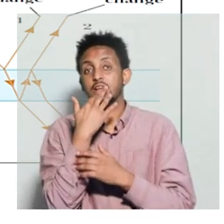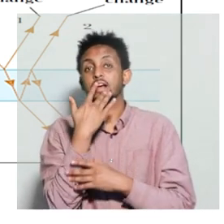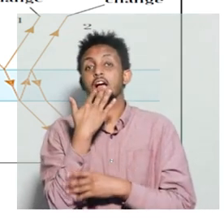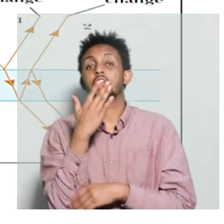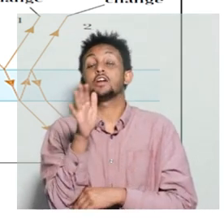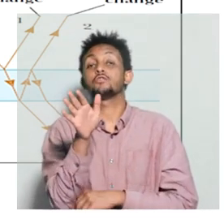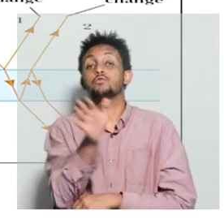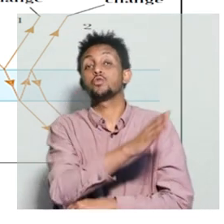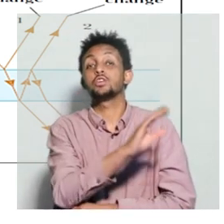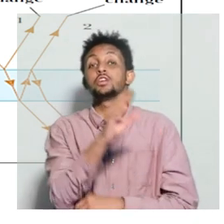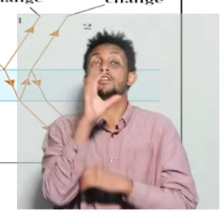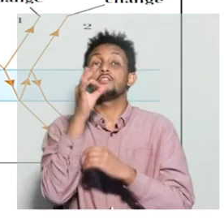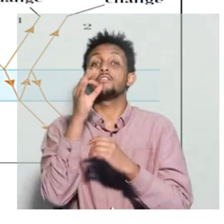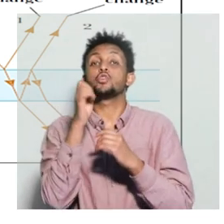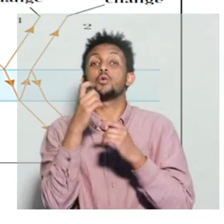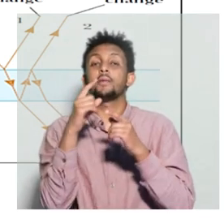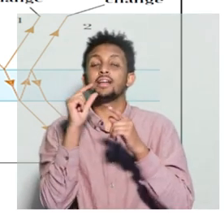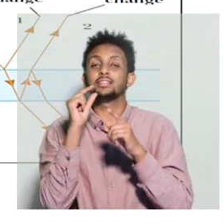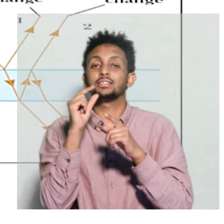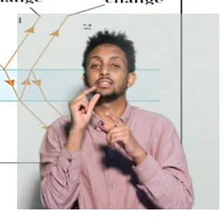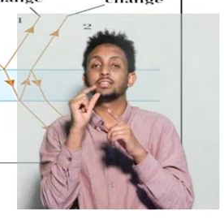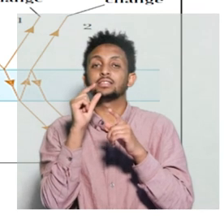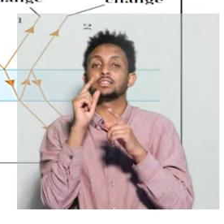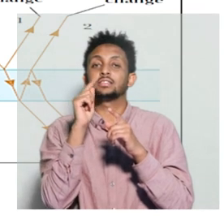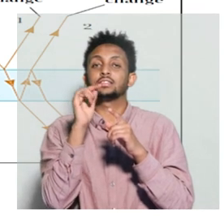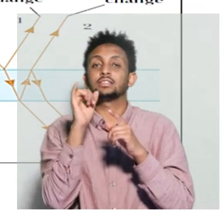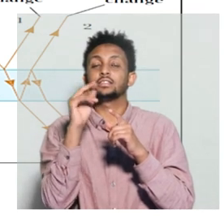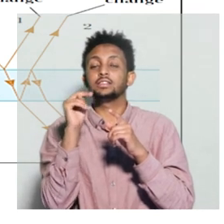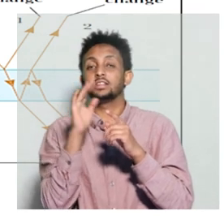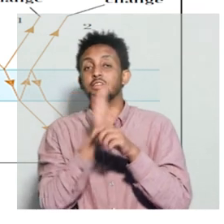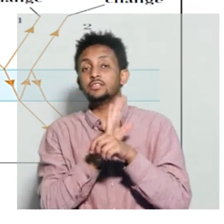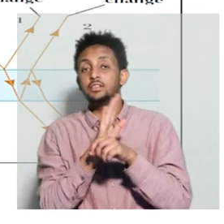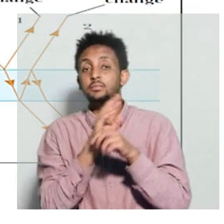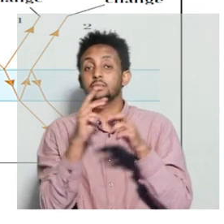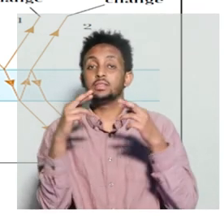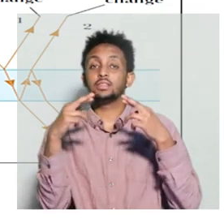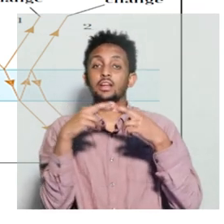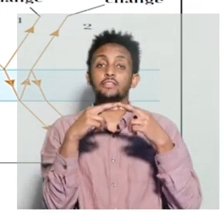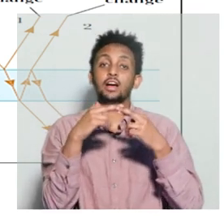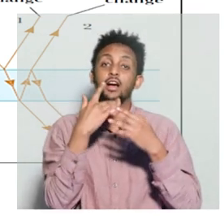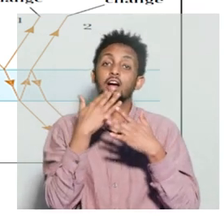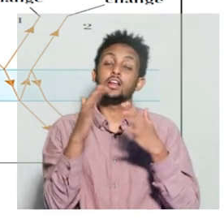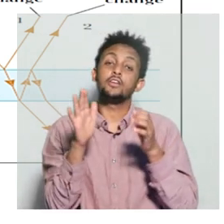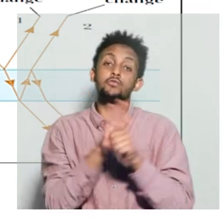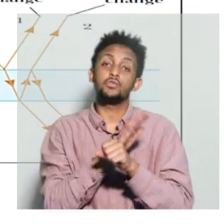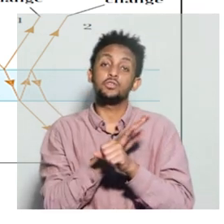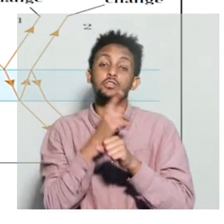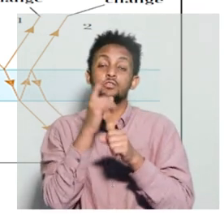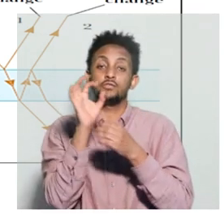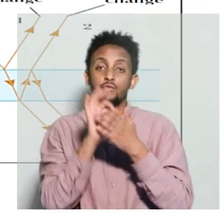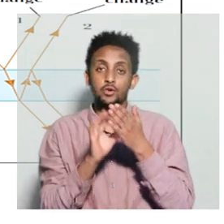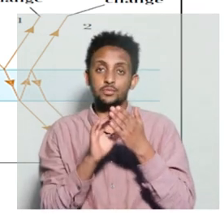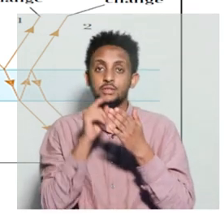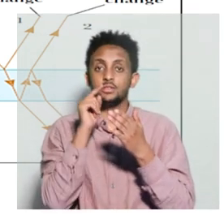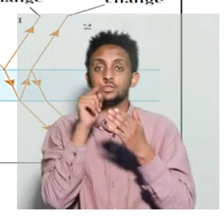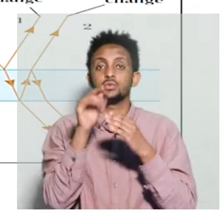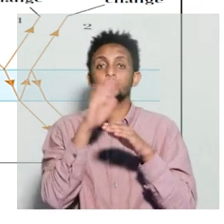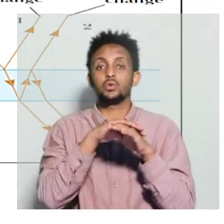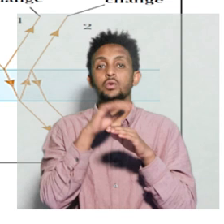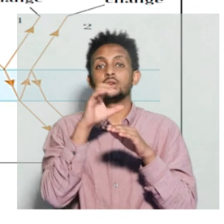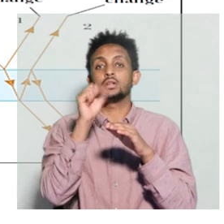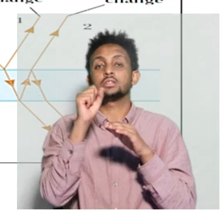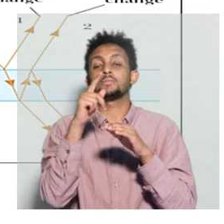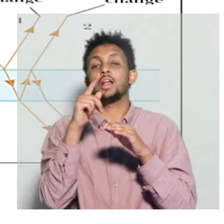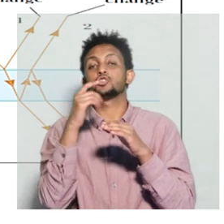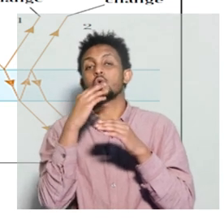colorful phenomena known to be thin film interference. And thin film interference is a colorful phenomena formed on splashed